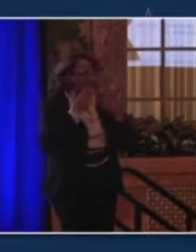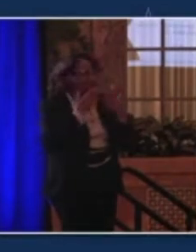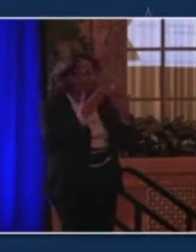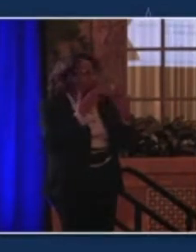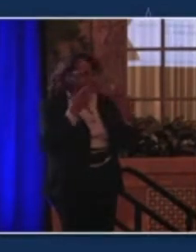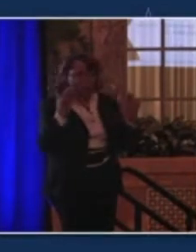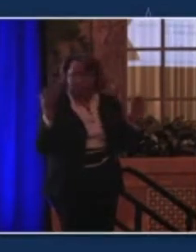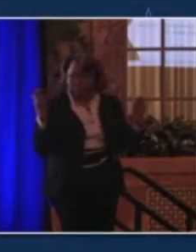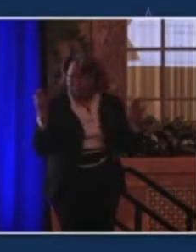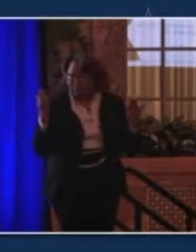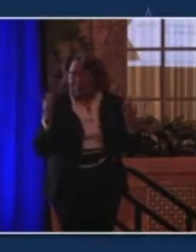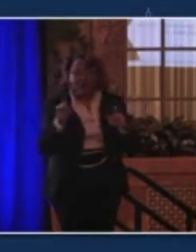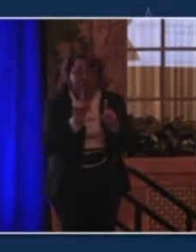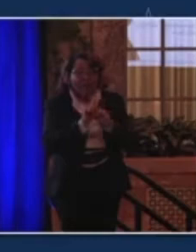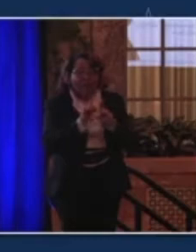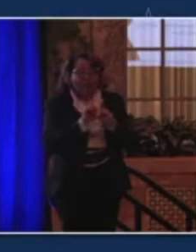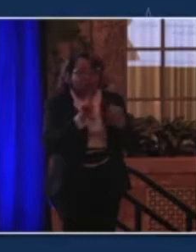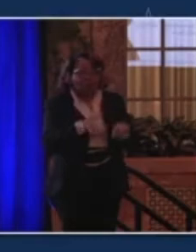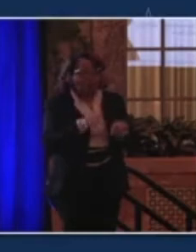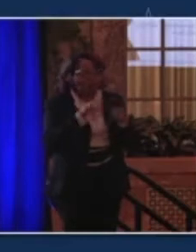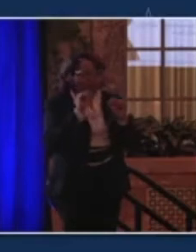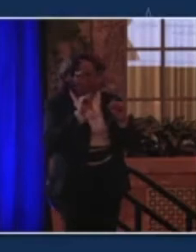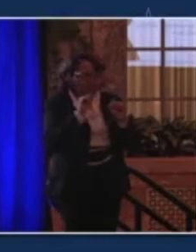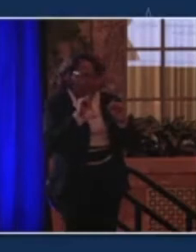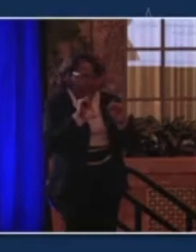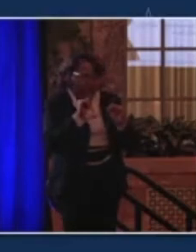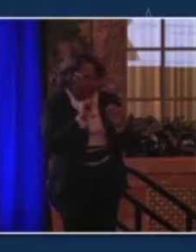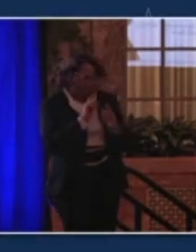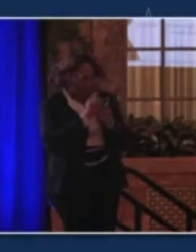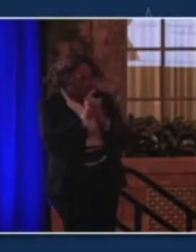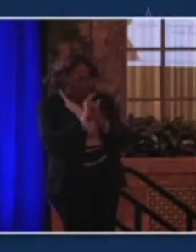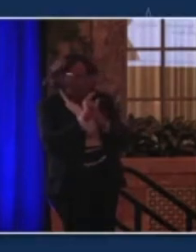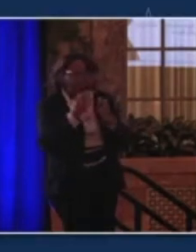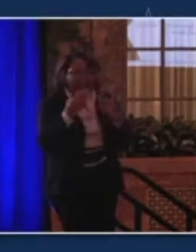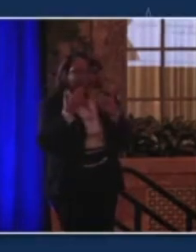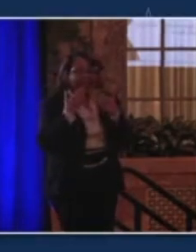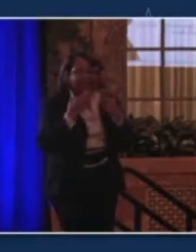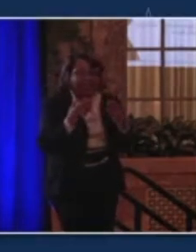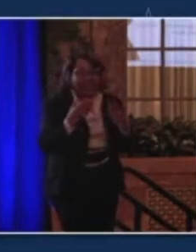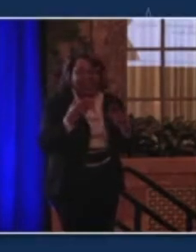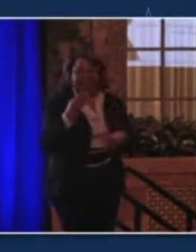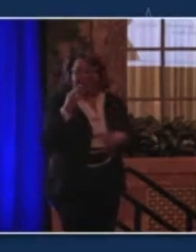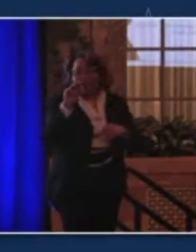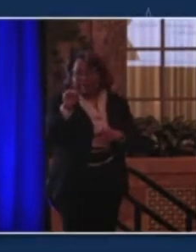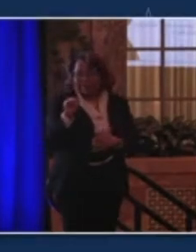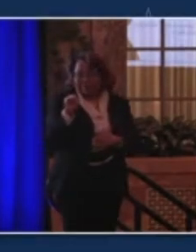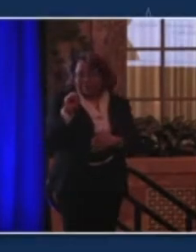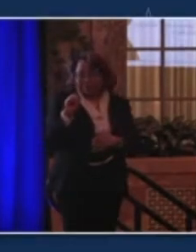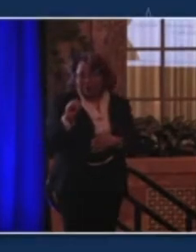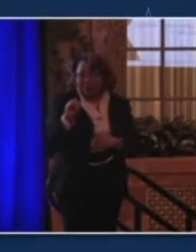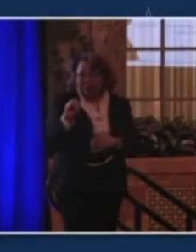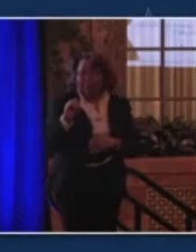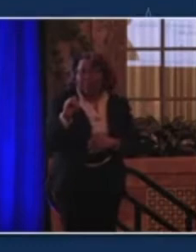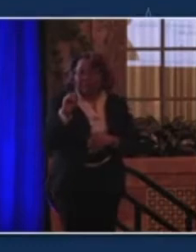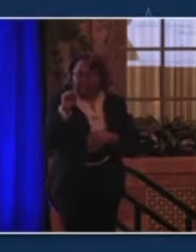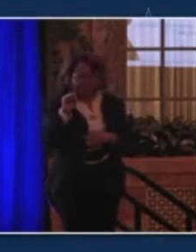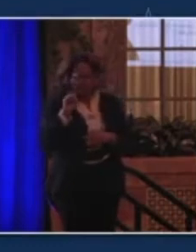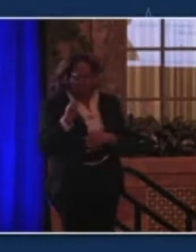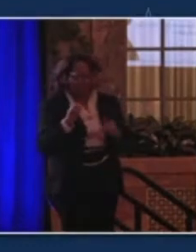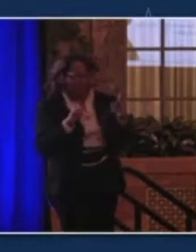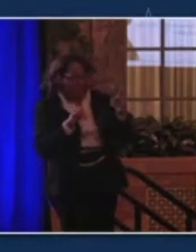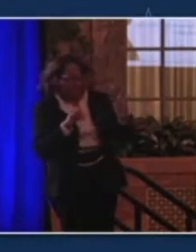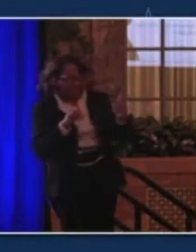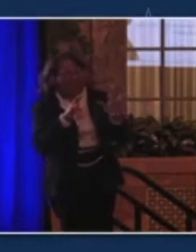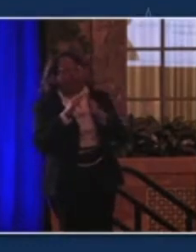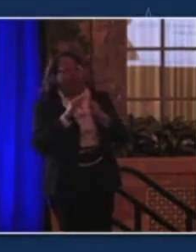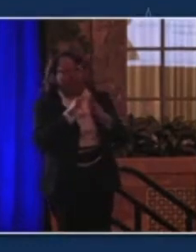well. I've also got to take a point of privilege and thank the Mayor's Office of Community Engagement, led by Tina Hone, who's in the back of the